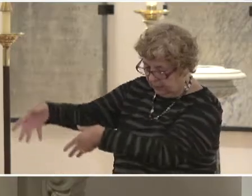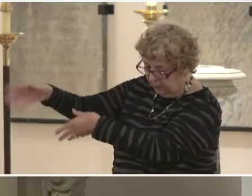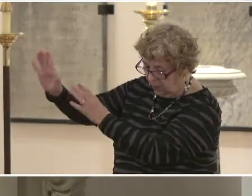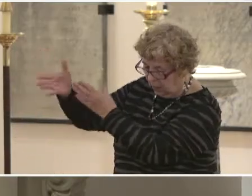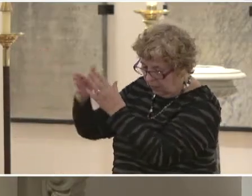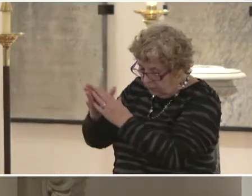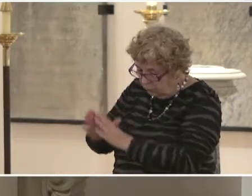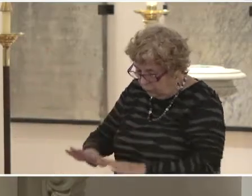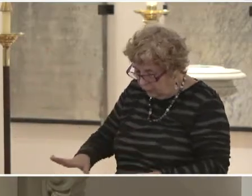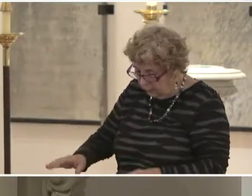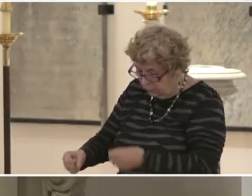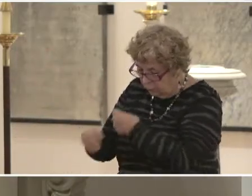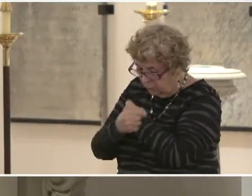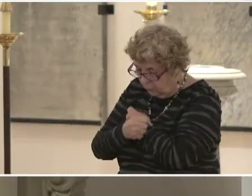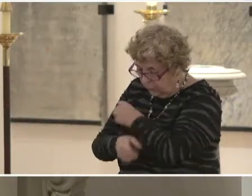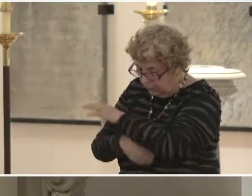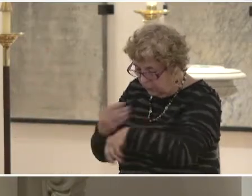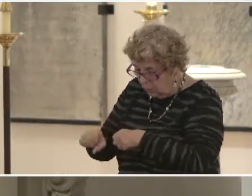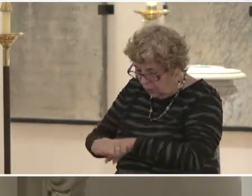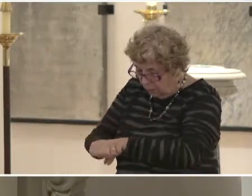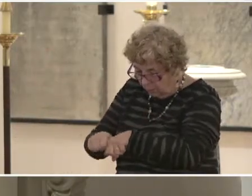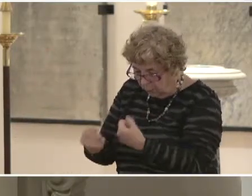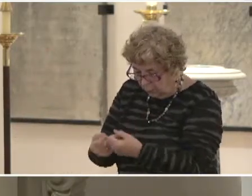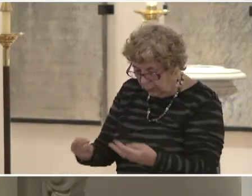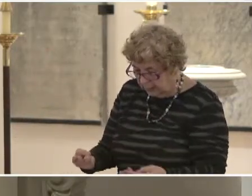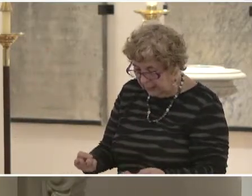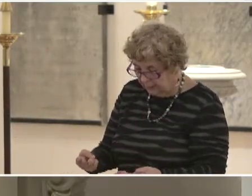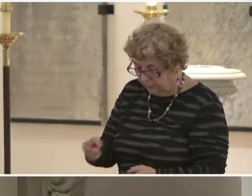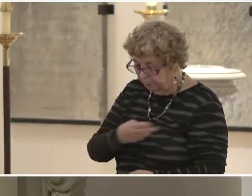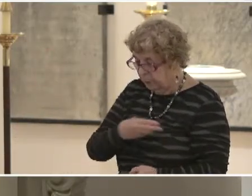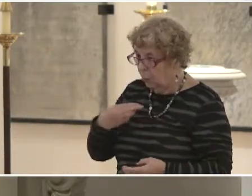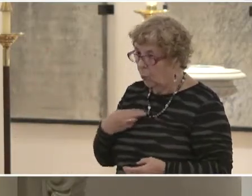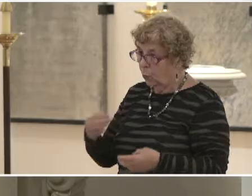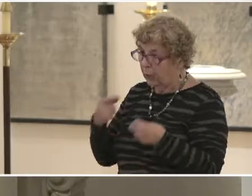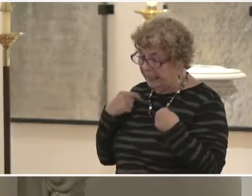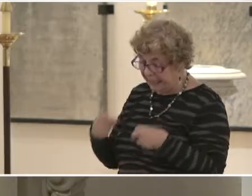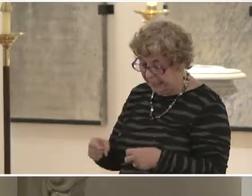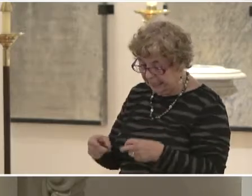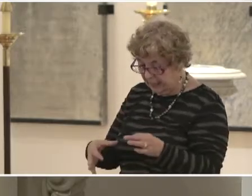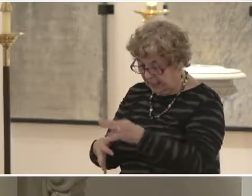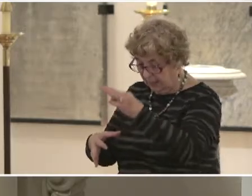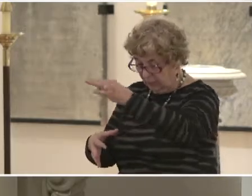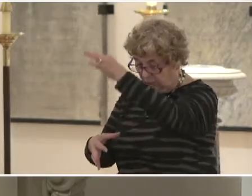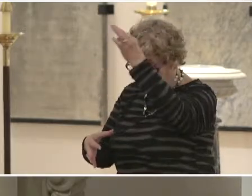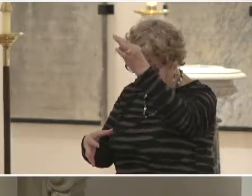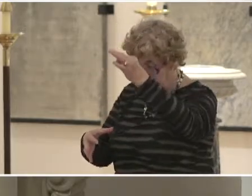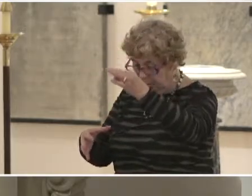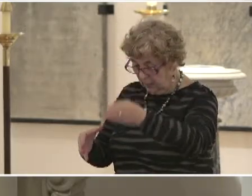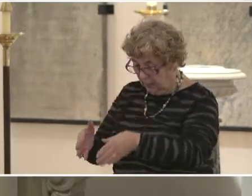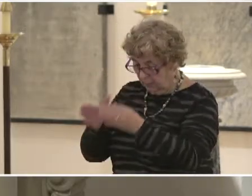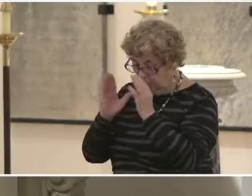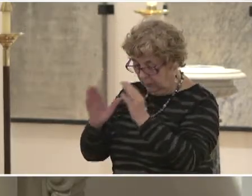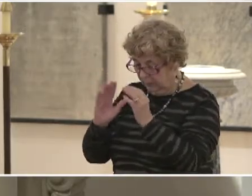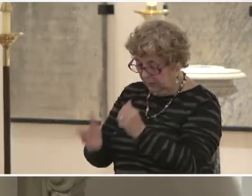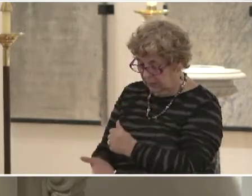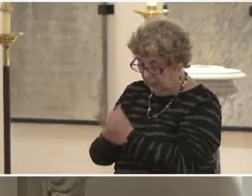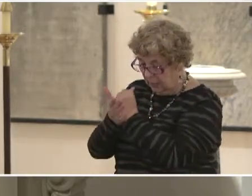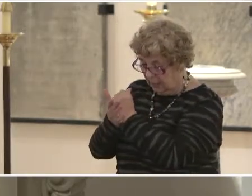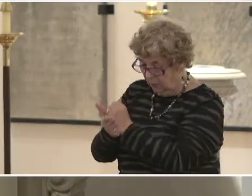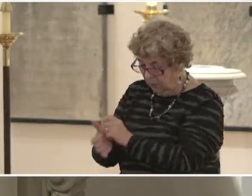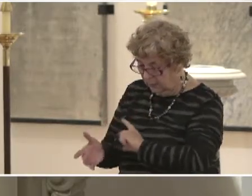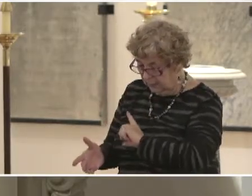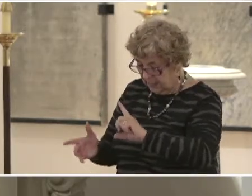and for all the powers of sin, darkness, and death. We need God's grace to embrace us in all our